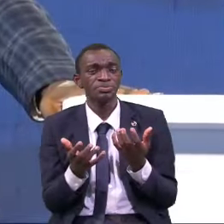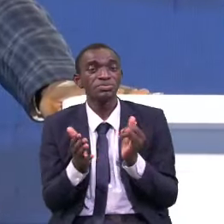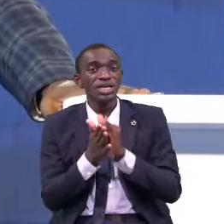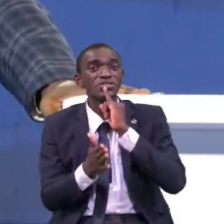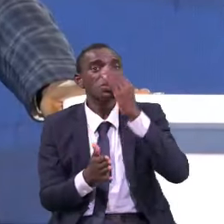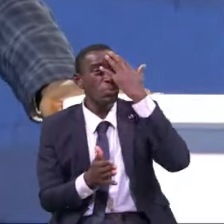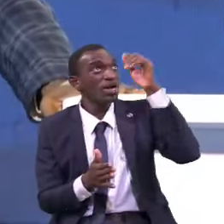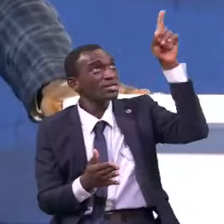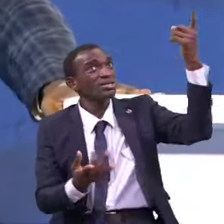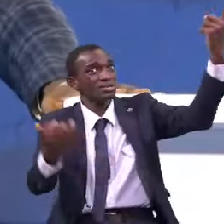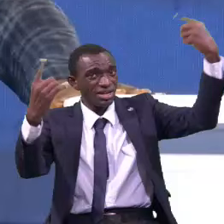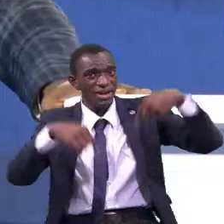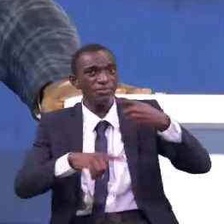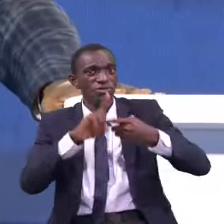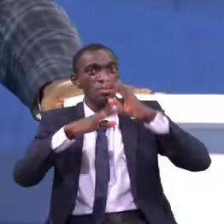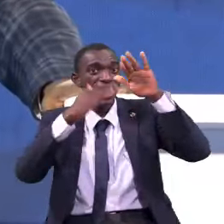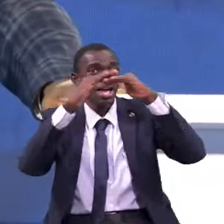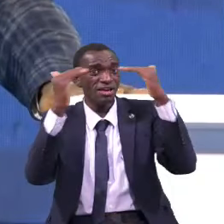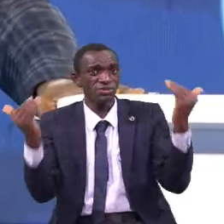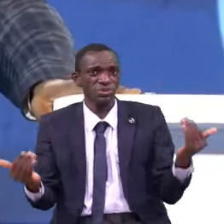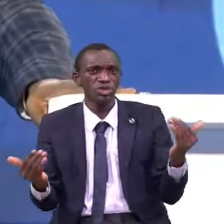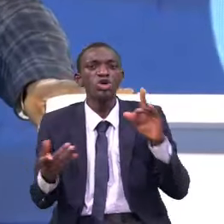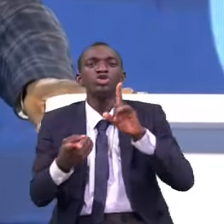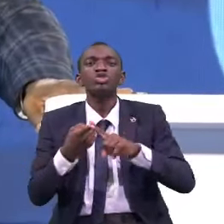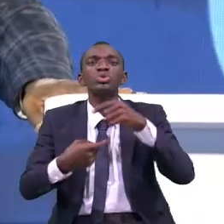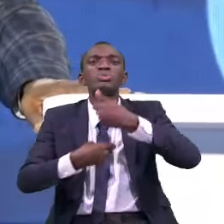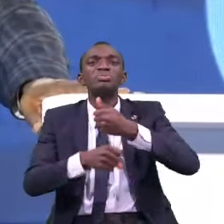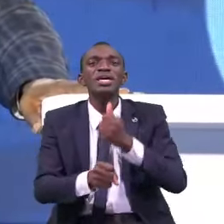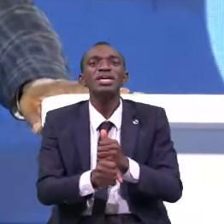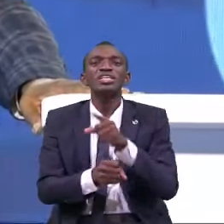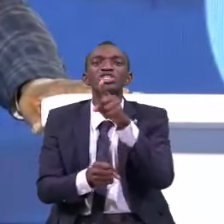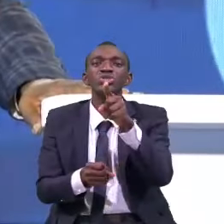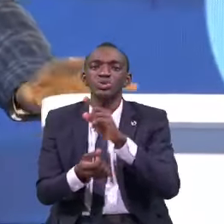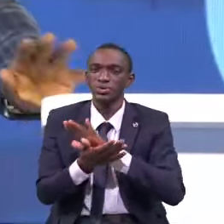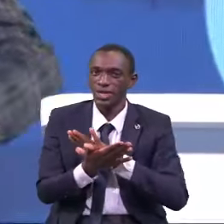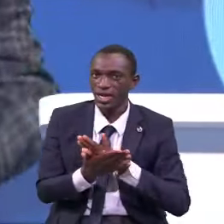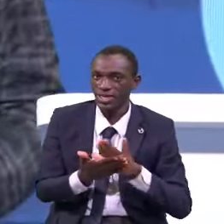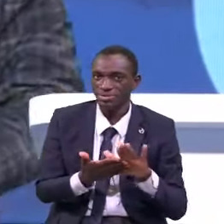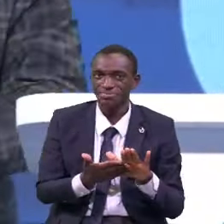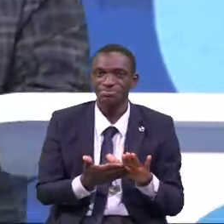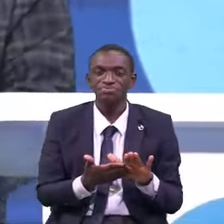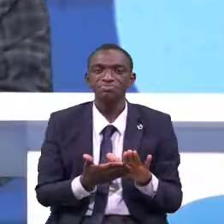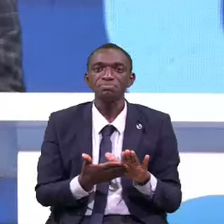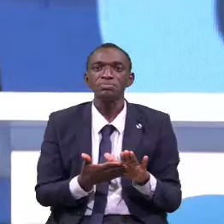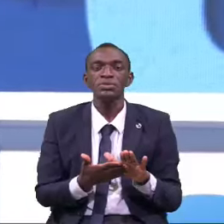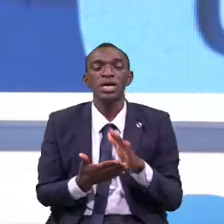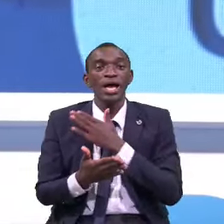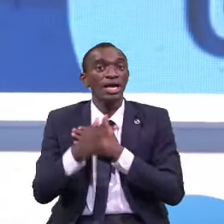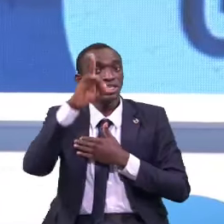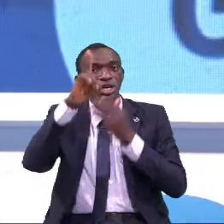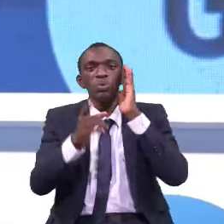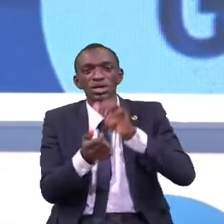heaven. To make you clean. He will cleanse your